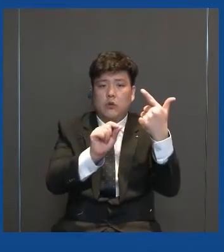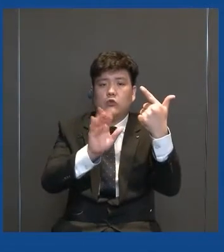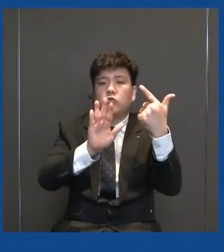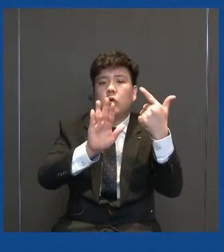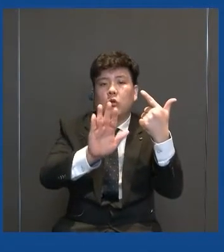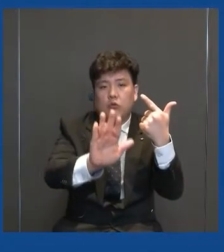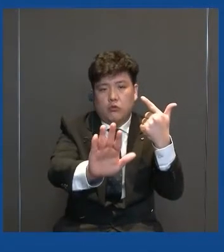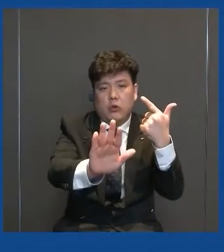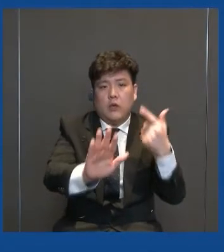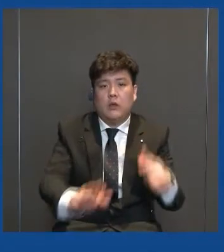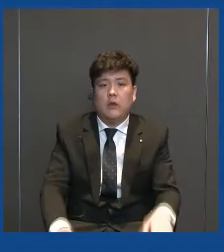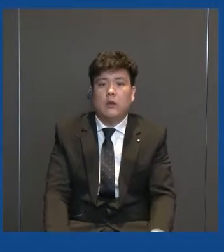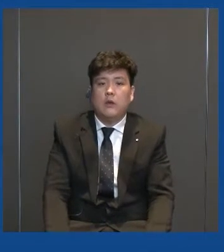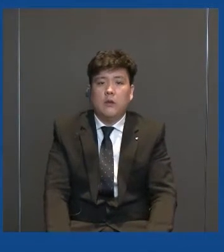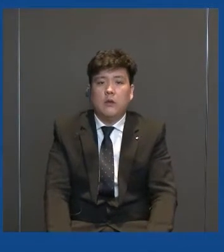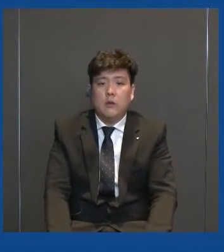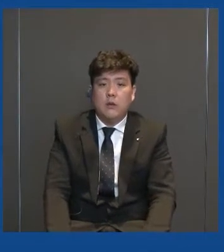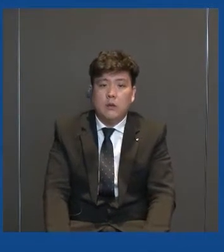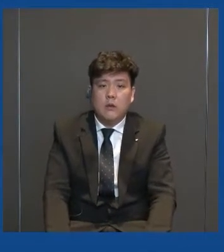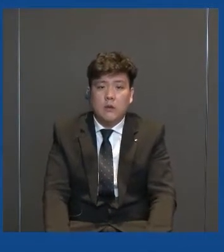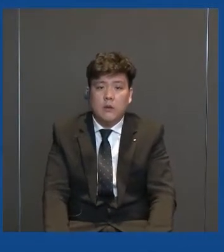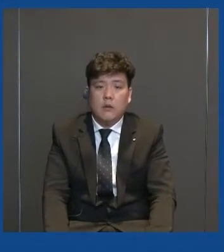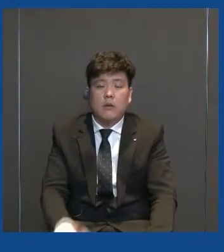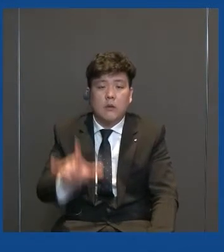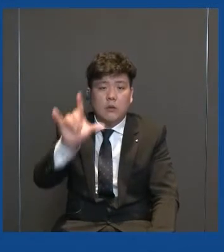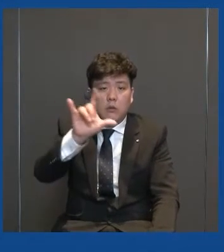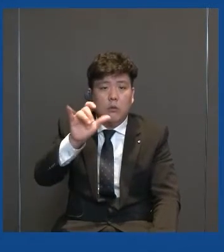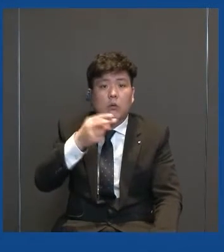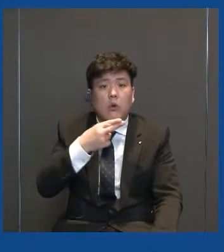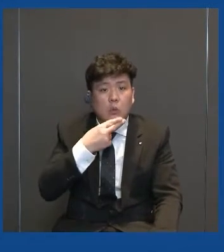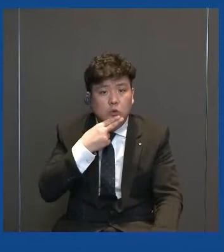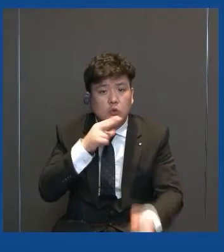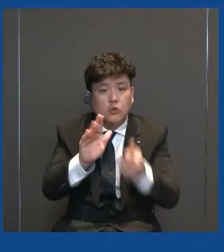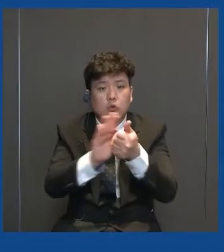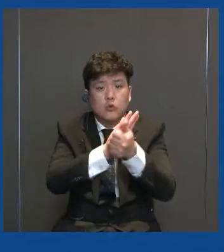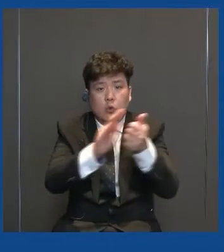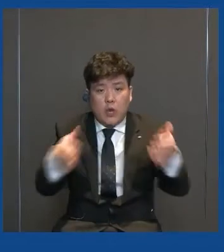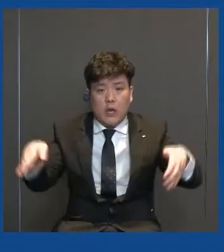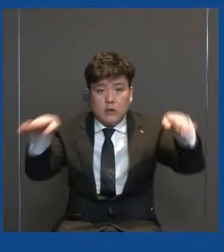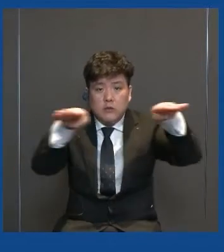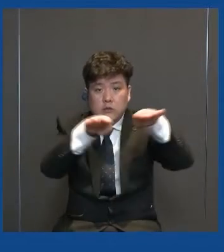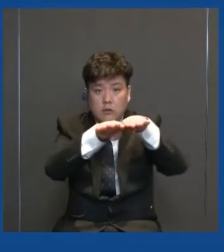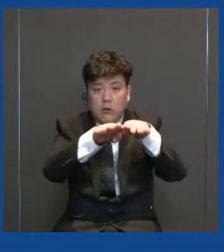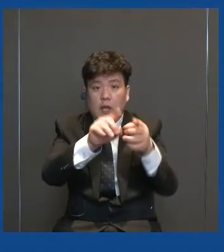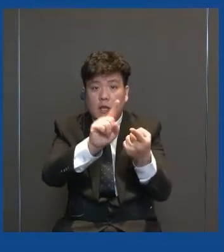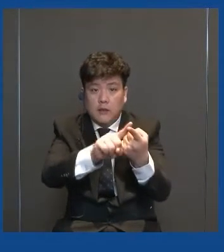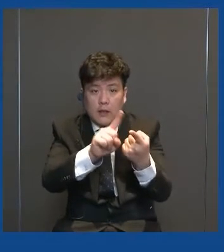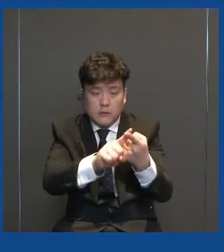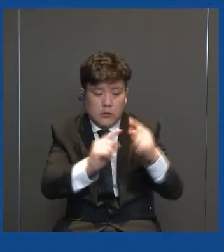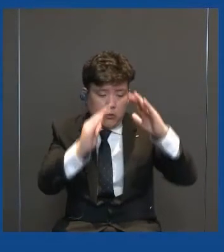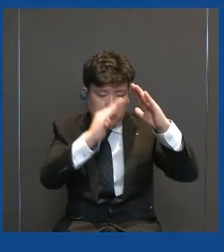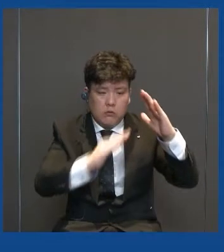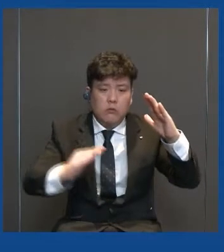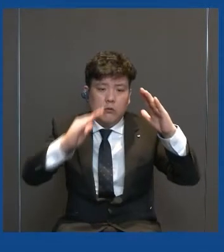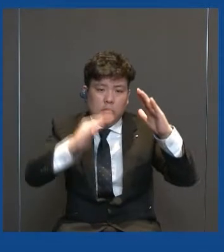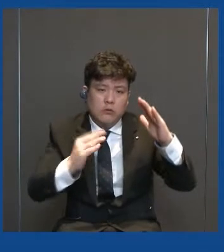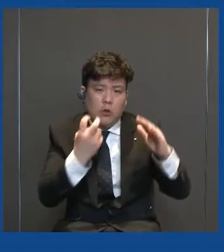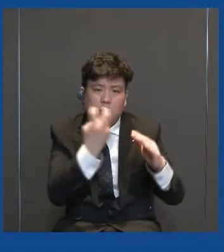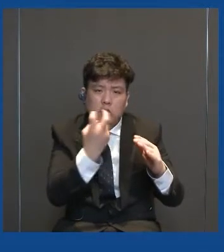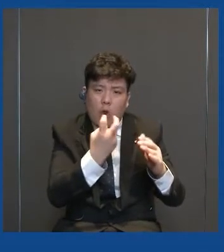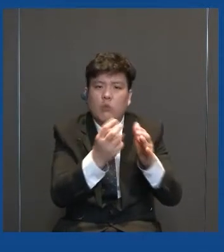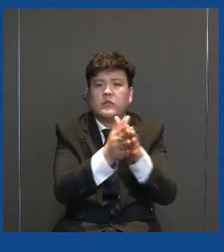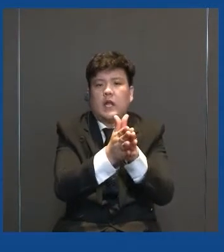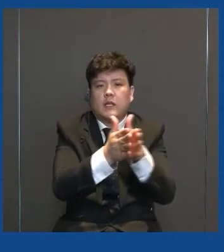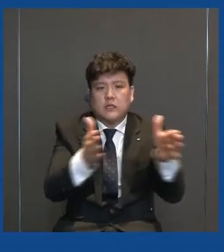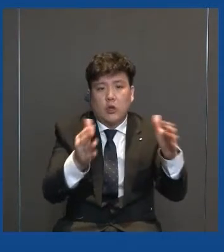symptom-free. Residents moving into nursing homes or residents who've been admitted to hospital and are returning to the